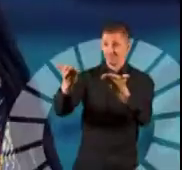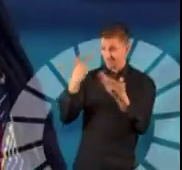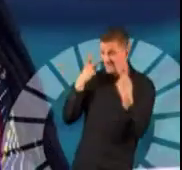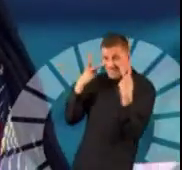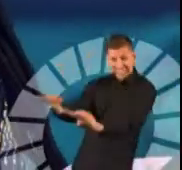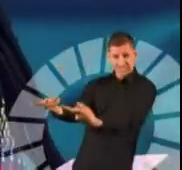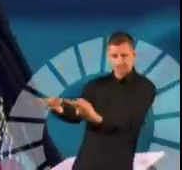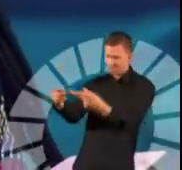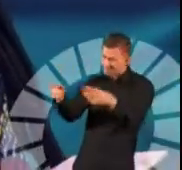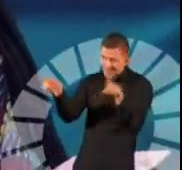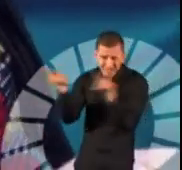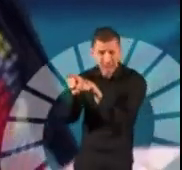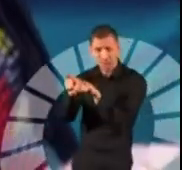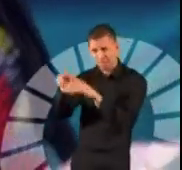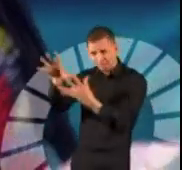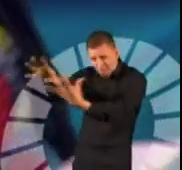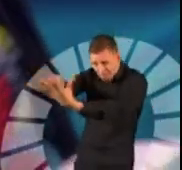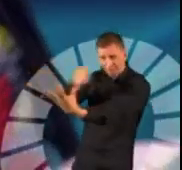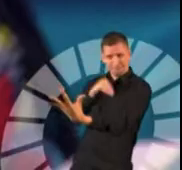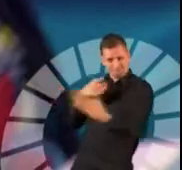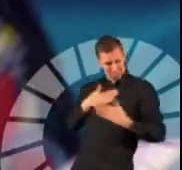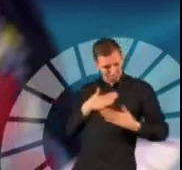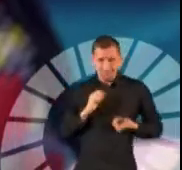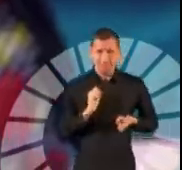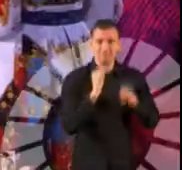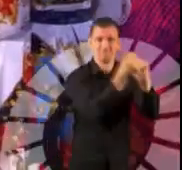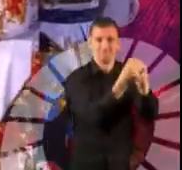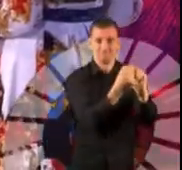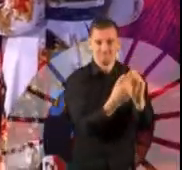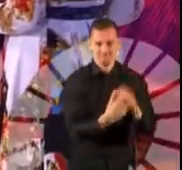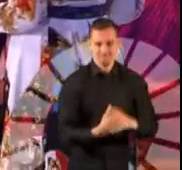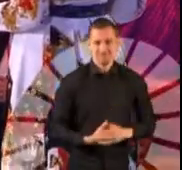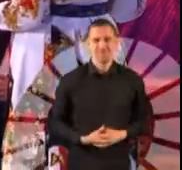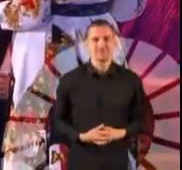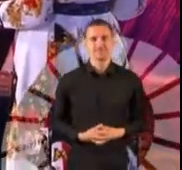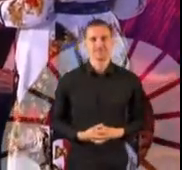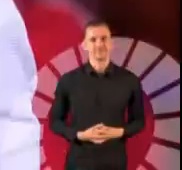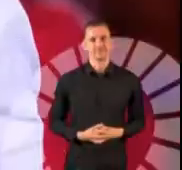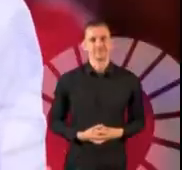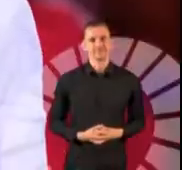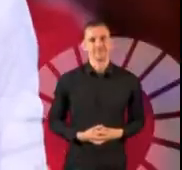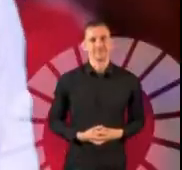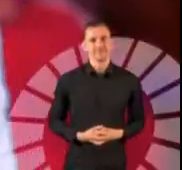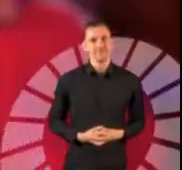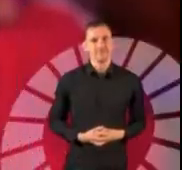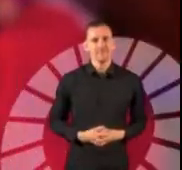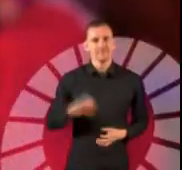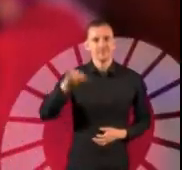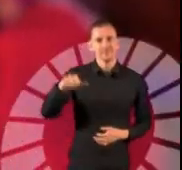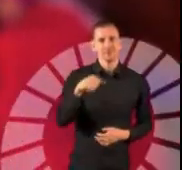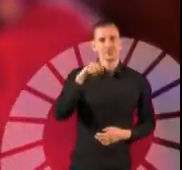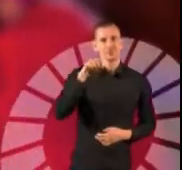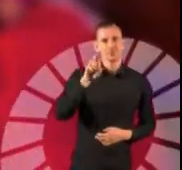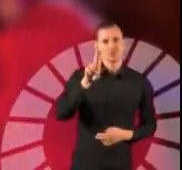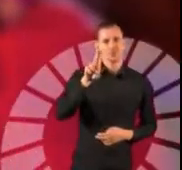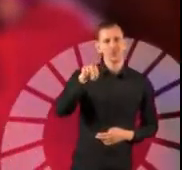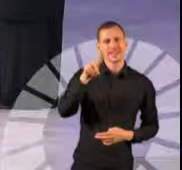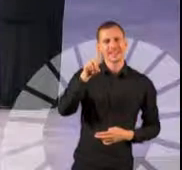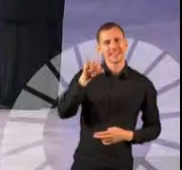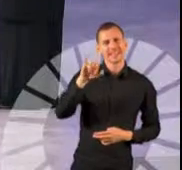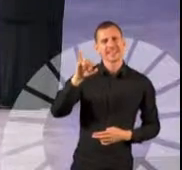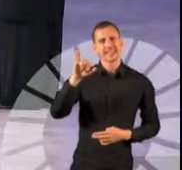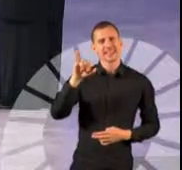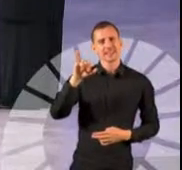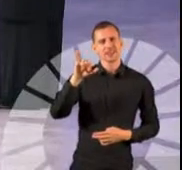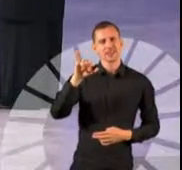you've overcome incredible obstacles. I also want to think about Caroline, a young girl in Kenya who I know, who said, thanks to